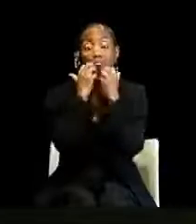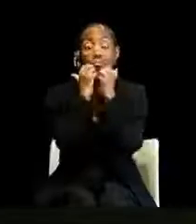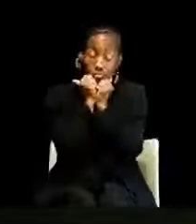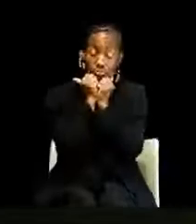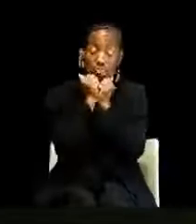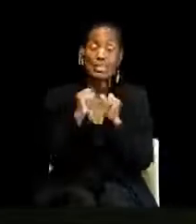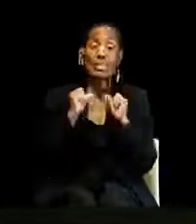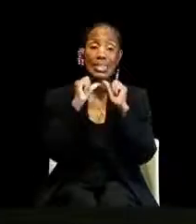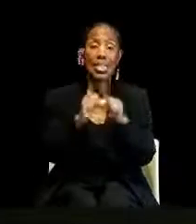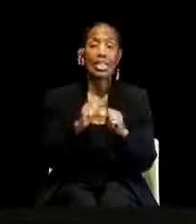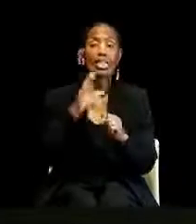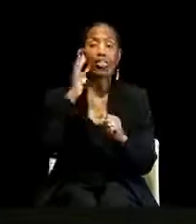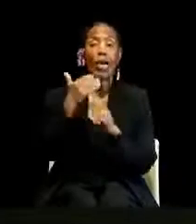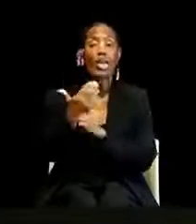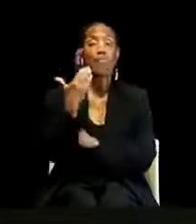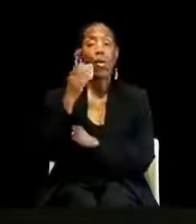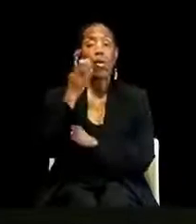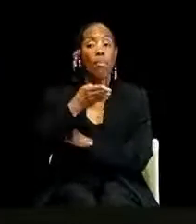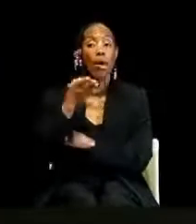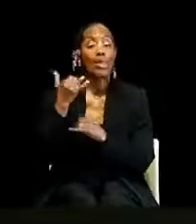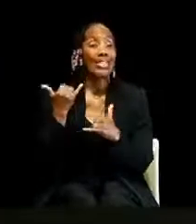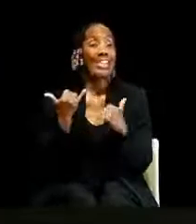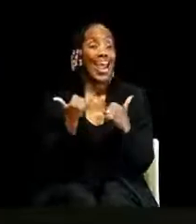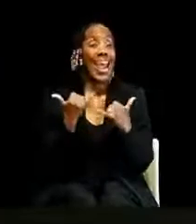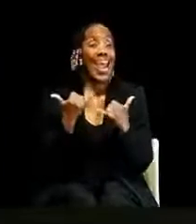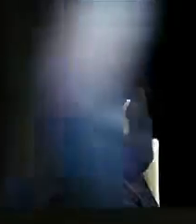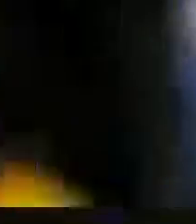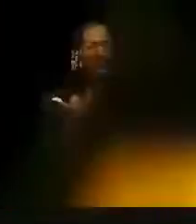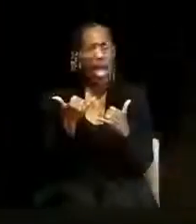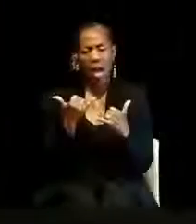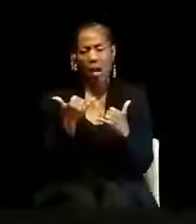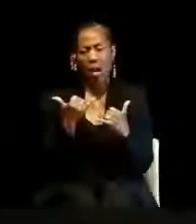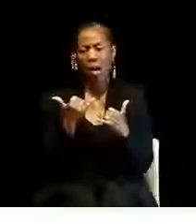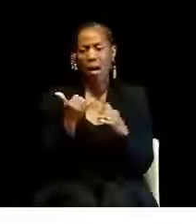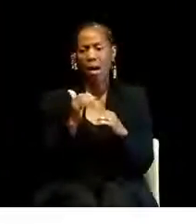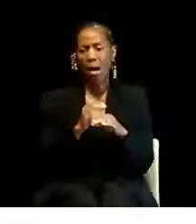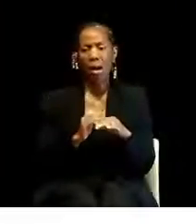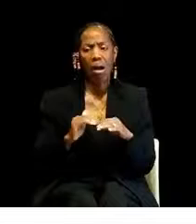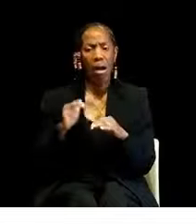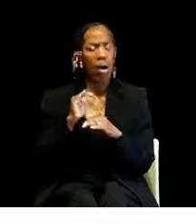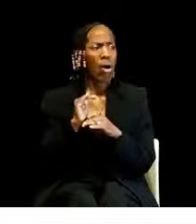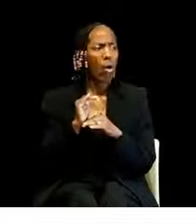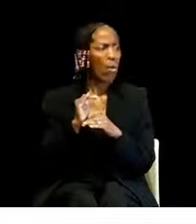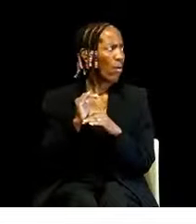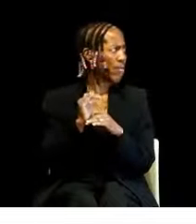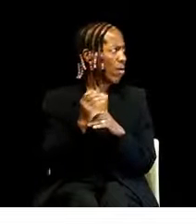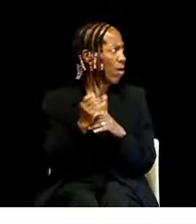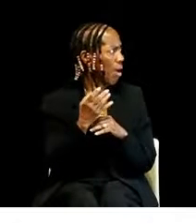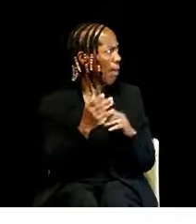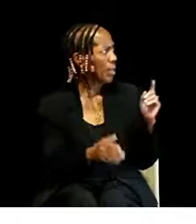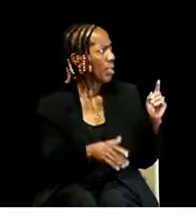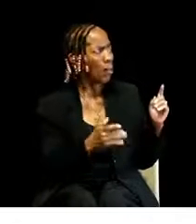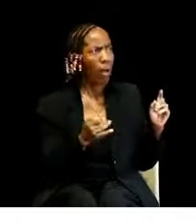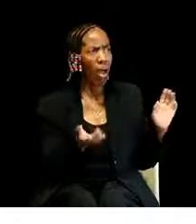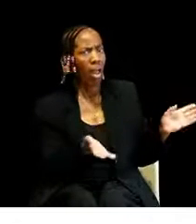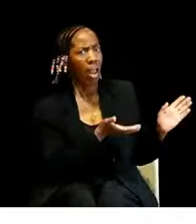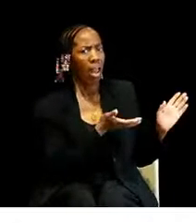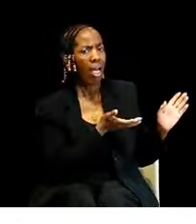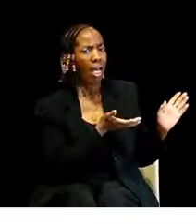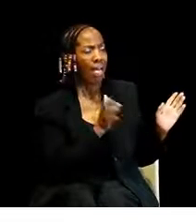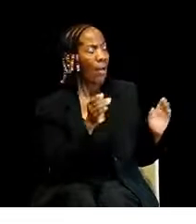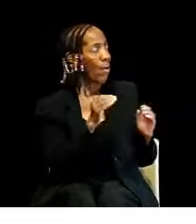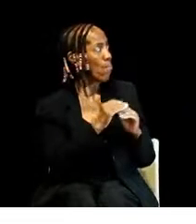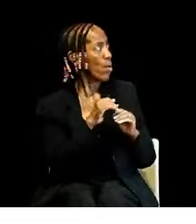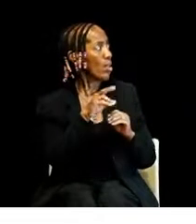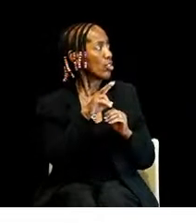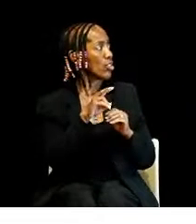Creative Mornings Baltimore is currently over one of over two. Oh, I have a slide for this. Yeah. Oh. One of